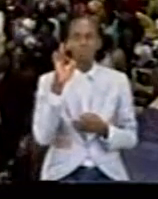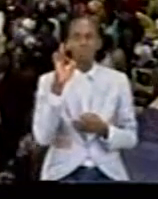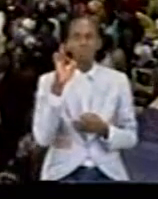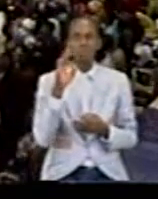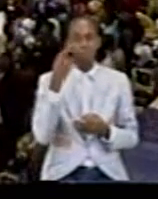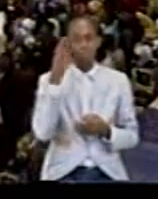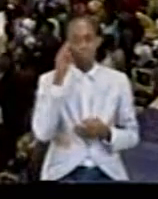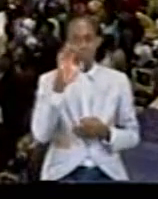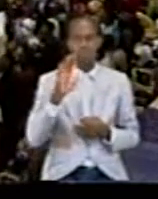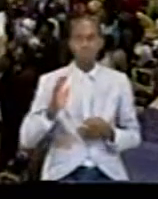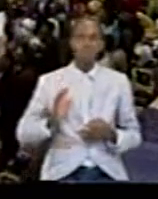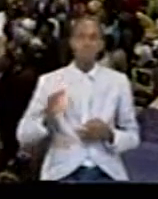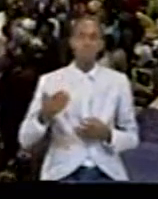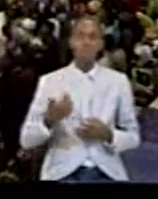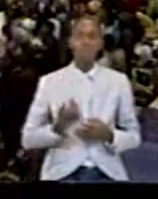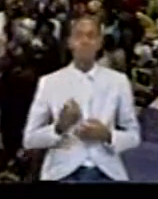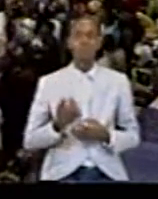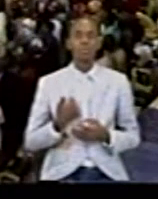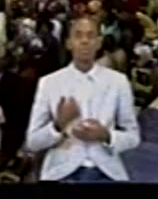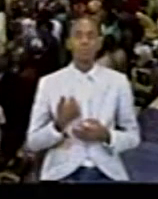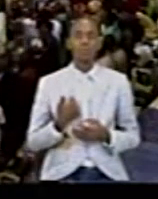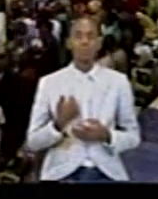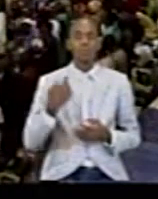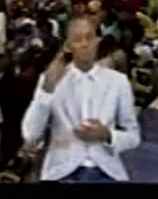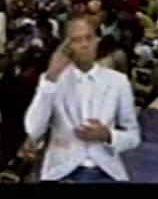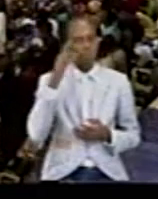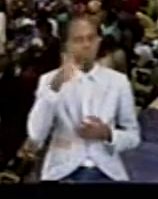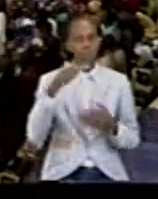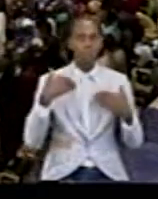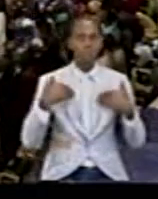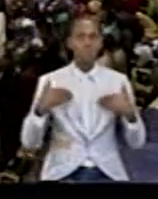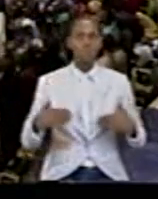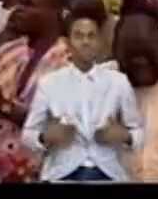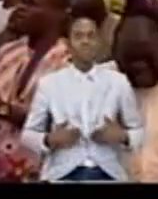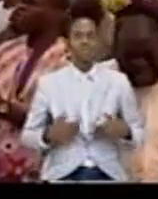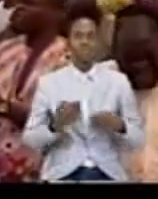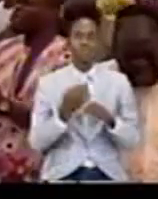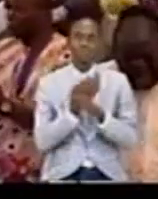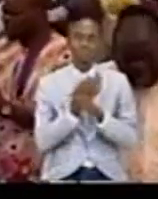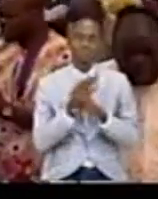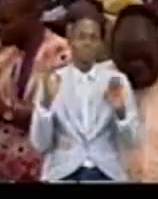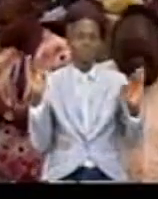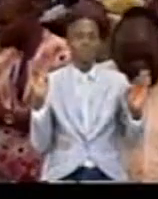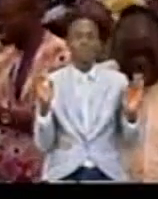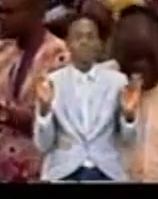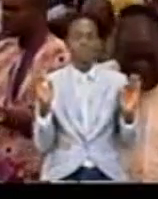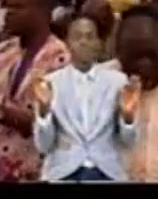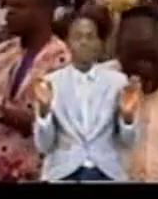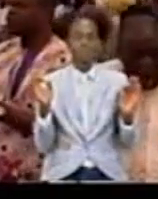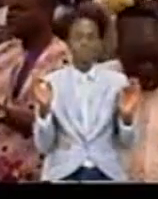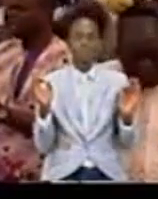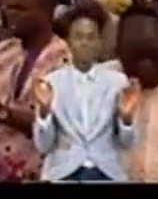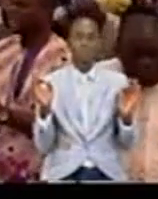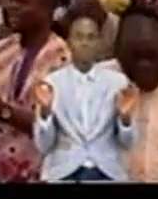for your soul, for your body. Freedom.